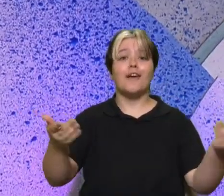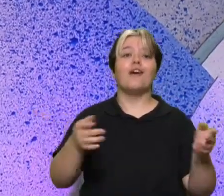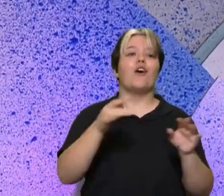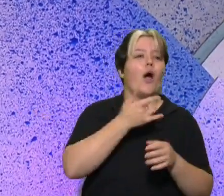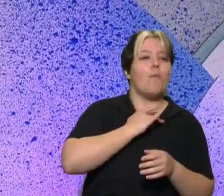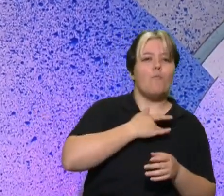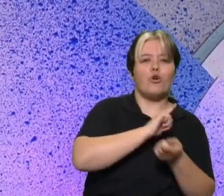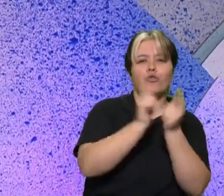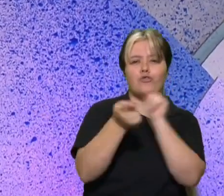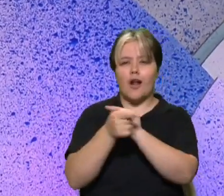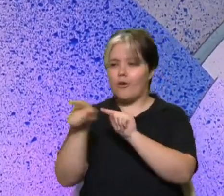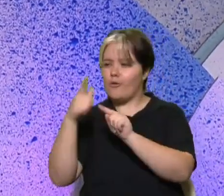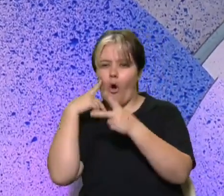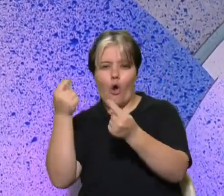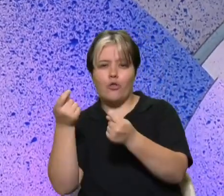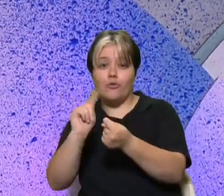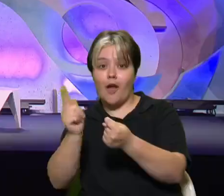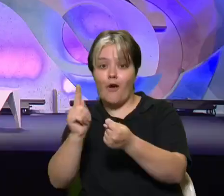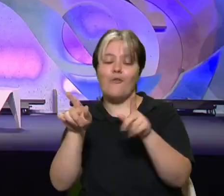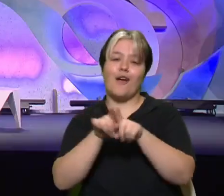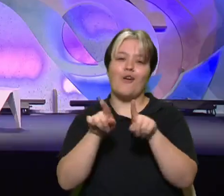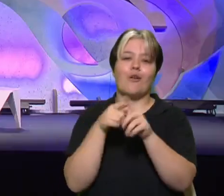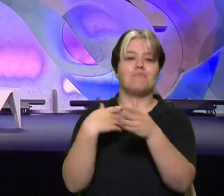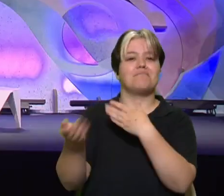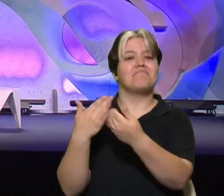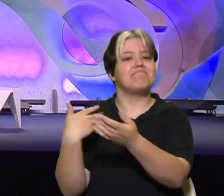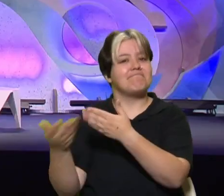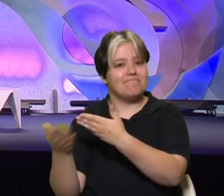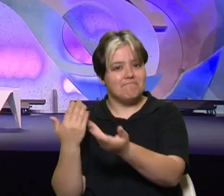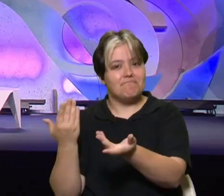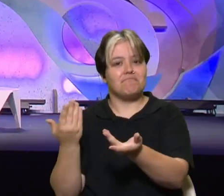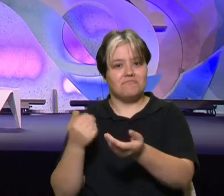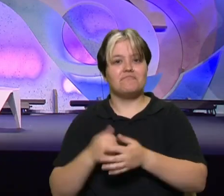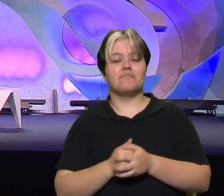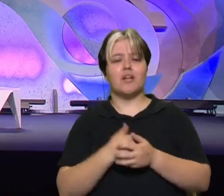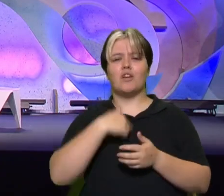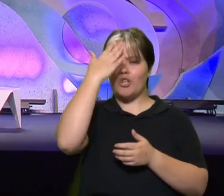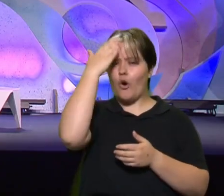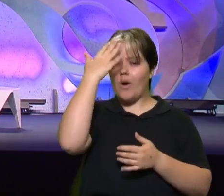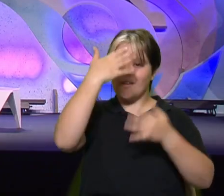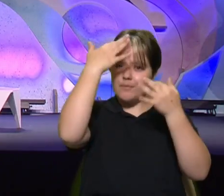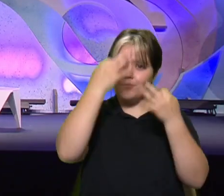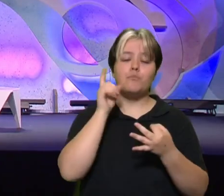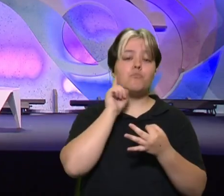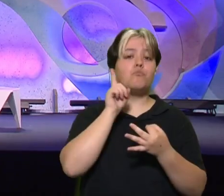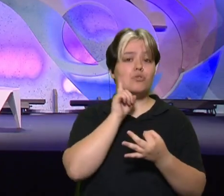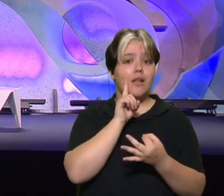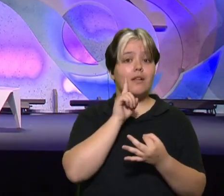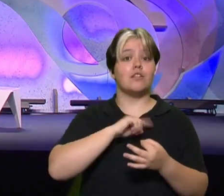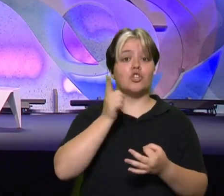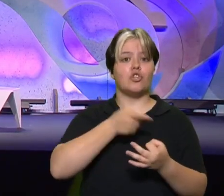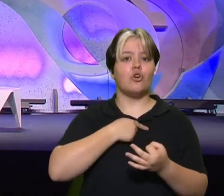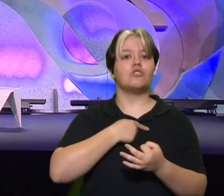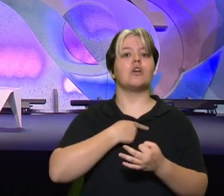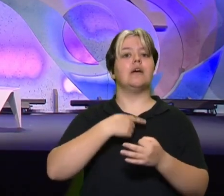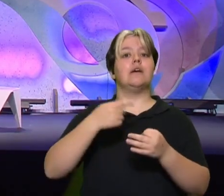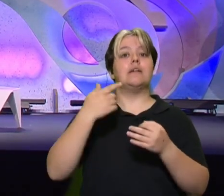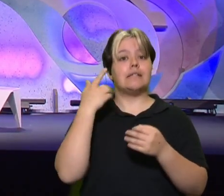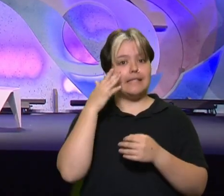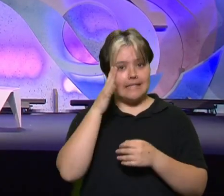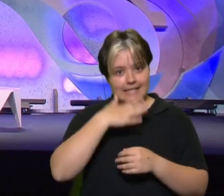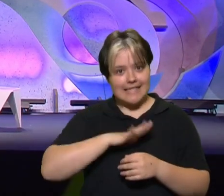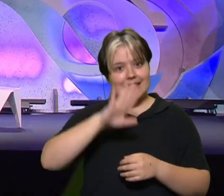the opposite of love is not hatred; it's indifference. we have to know. We have to know